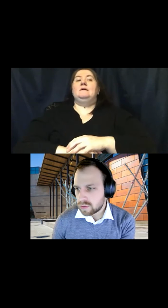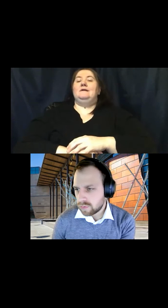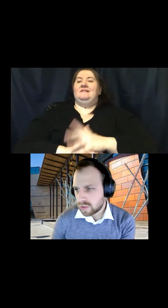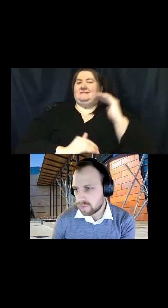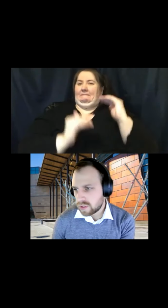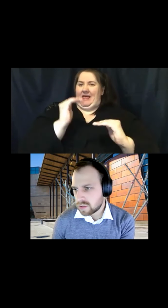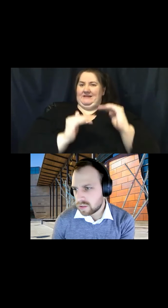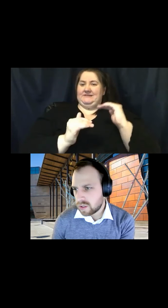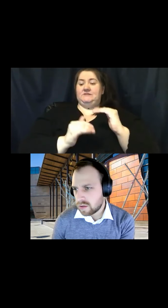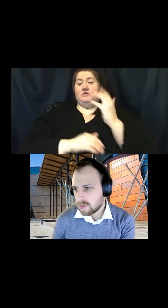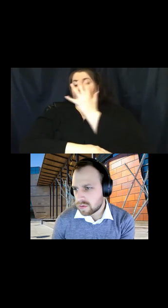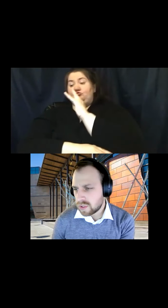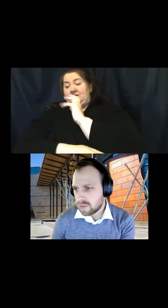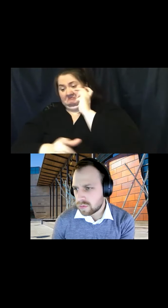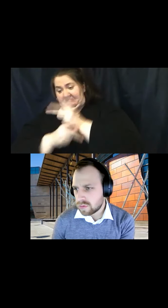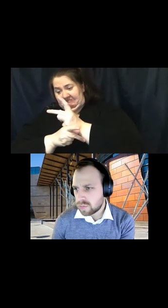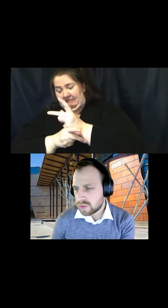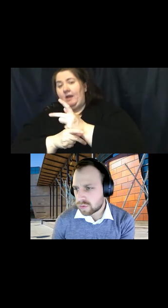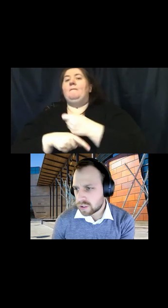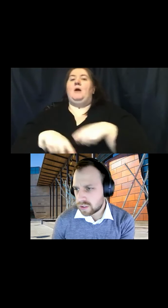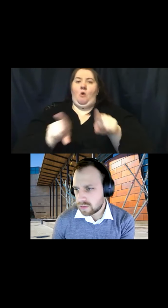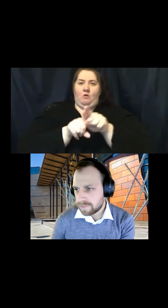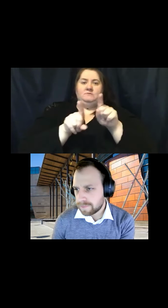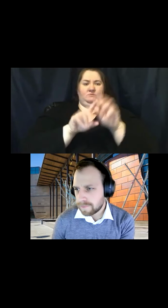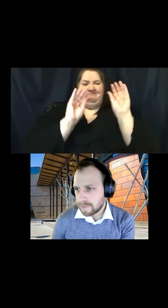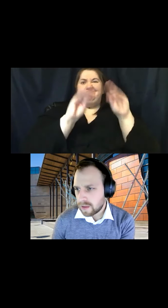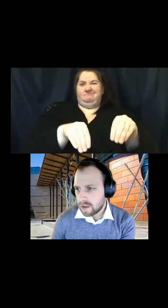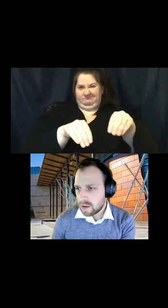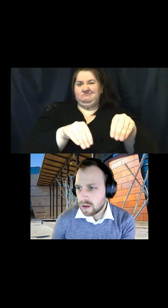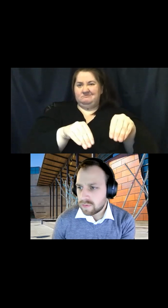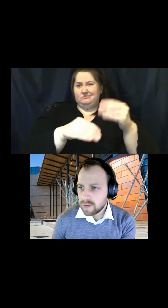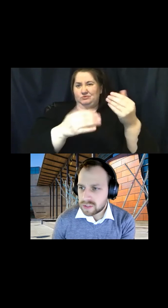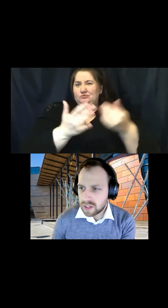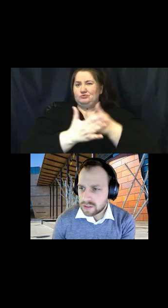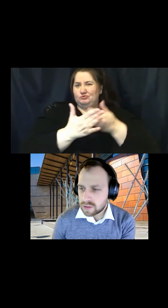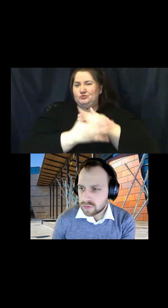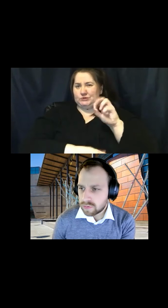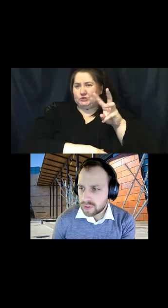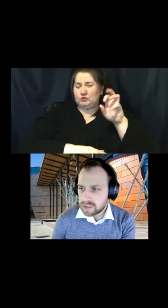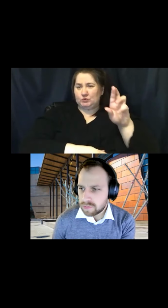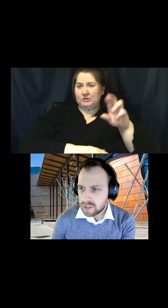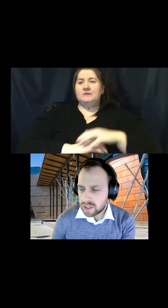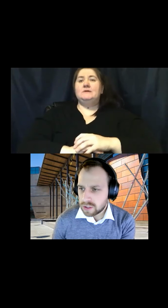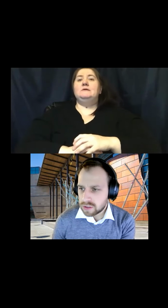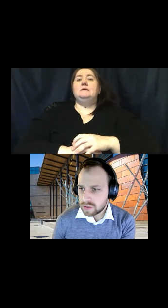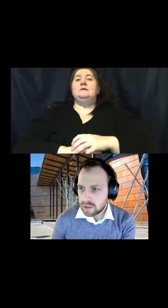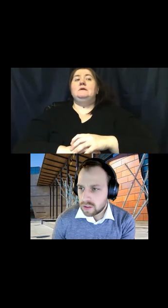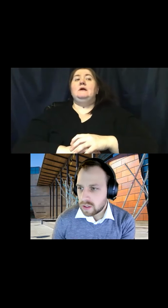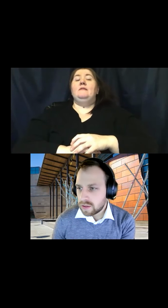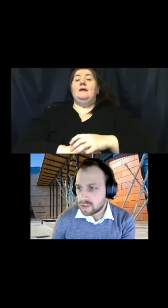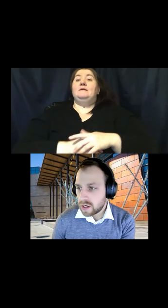between tree preservation and then also being able to put the project in. On the flip side is the tree replacement and